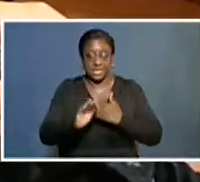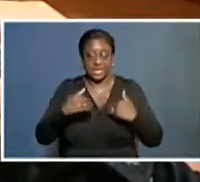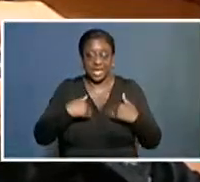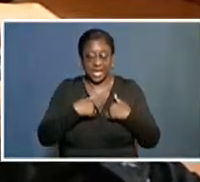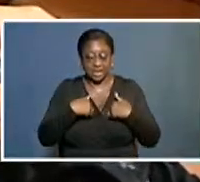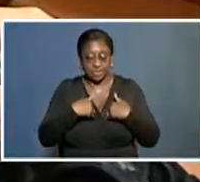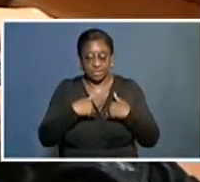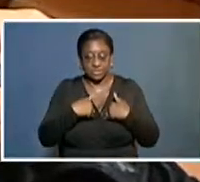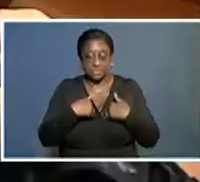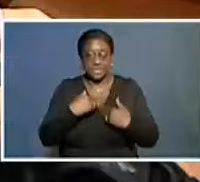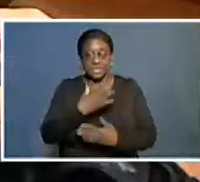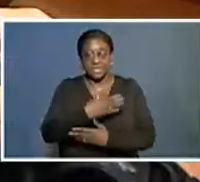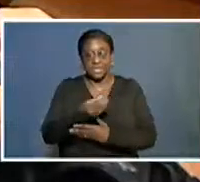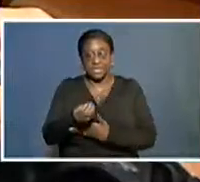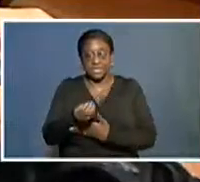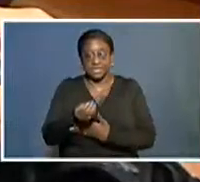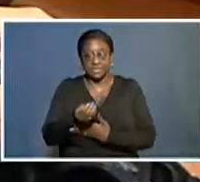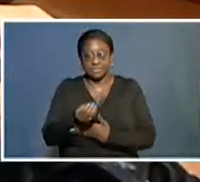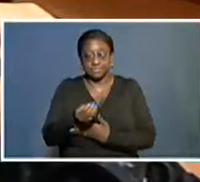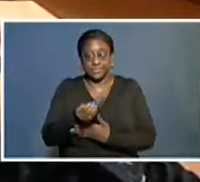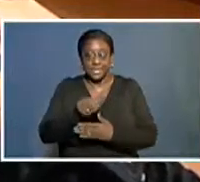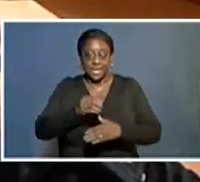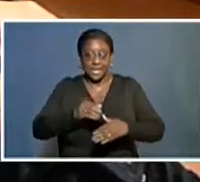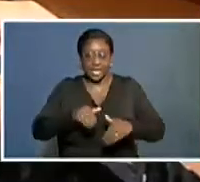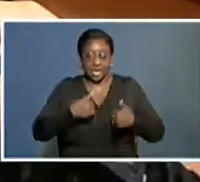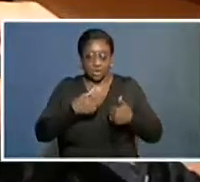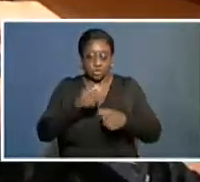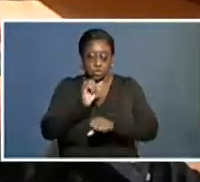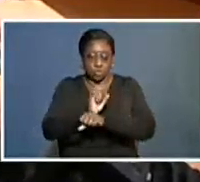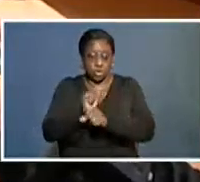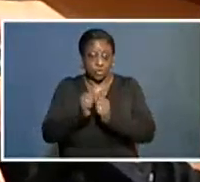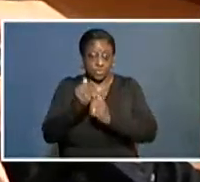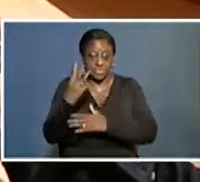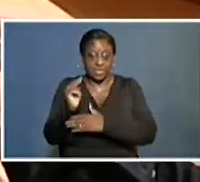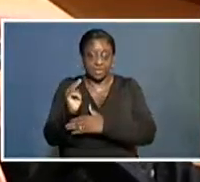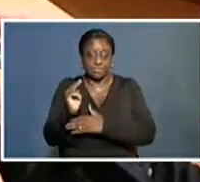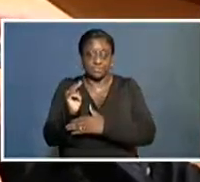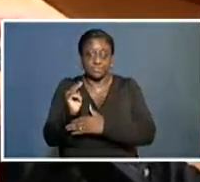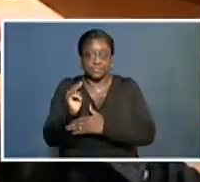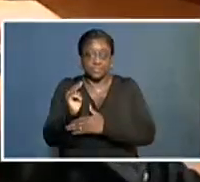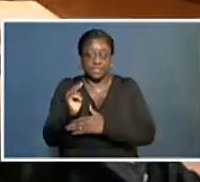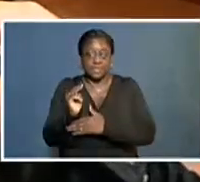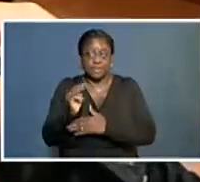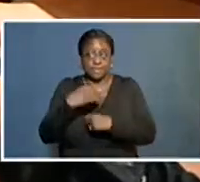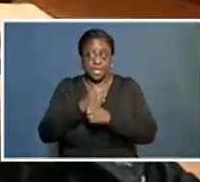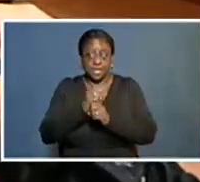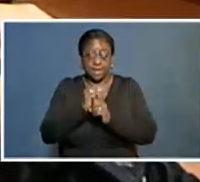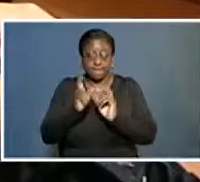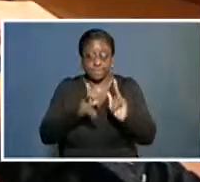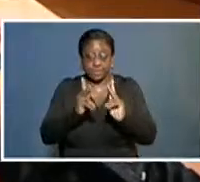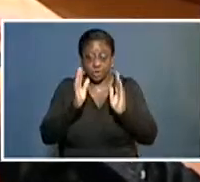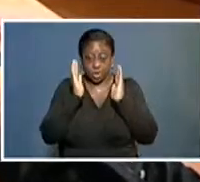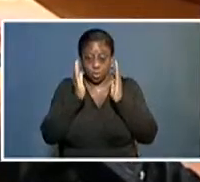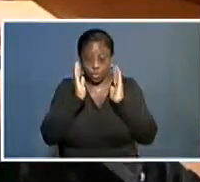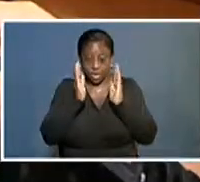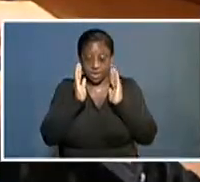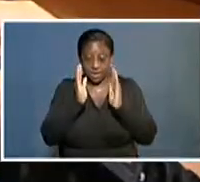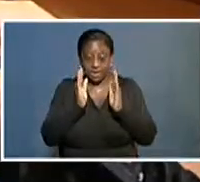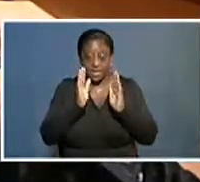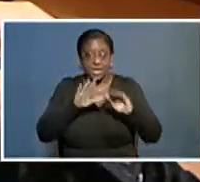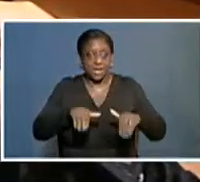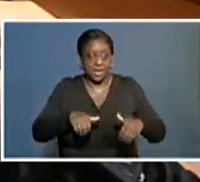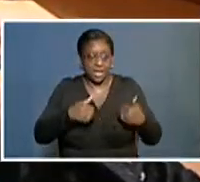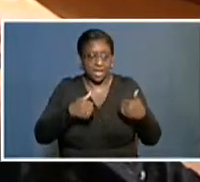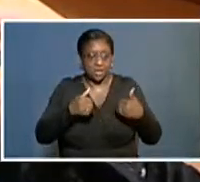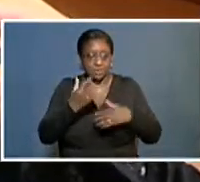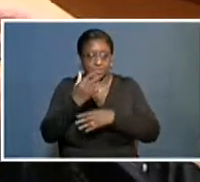We're actively looking at that and working along with them to see how we can help persons to be aware of the legislation and how they